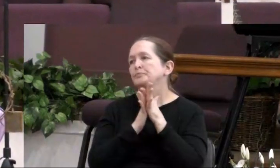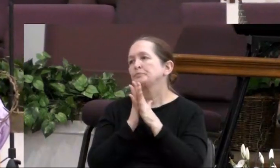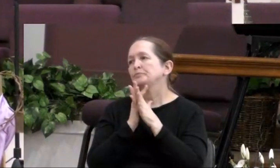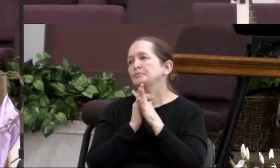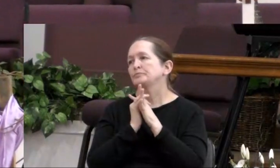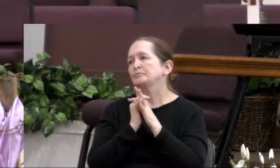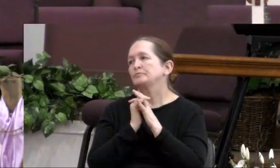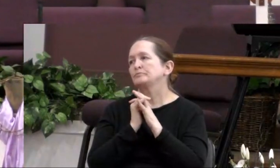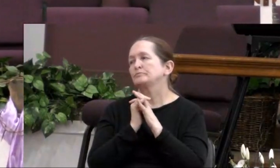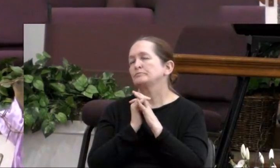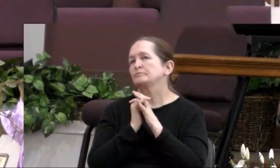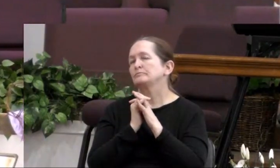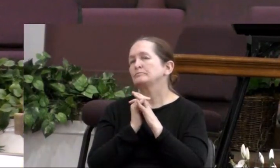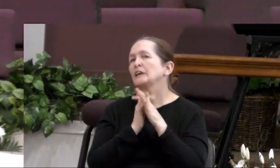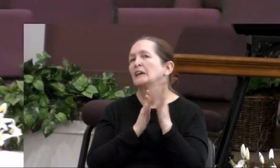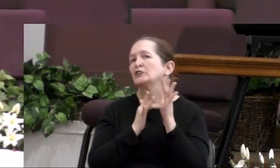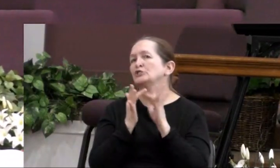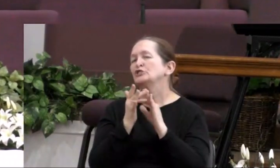He cares enough